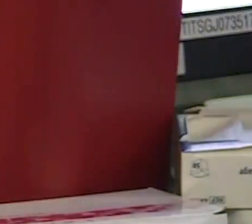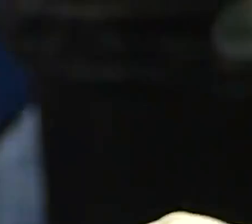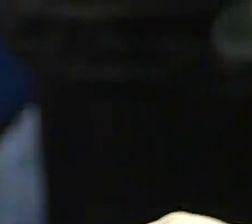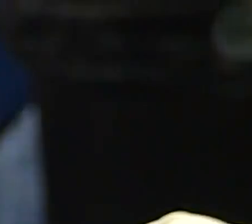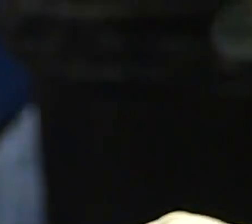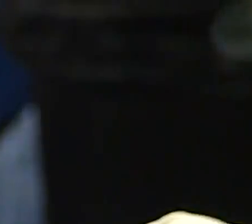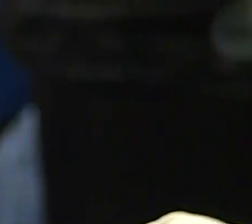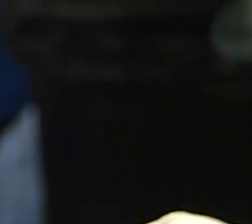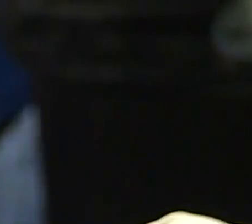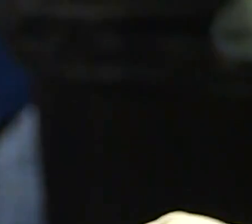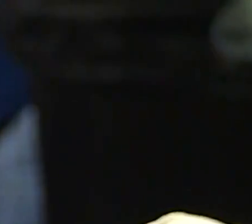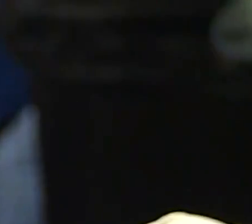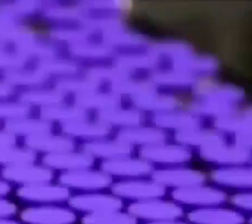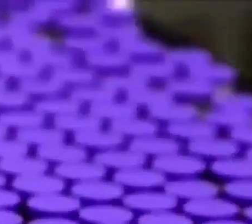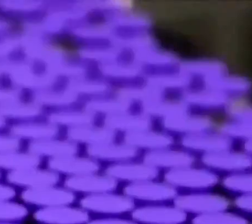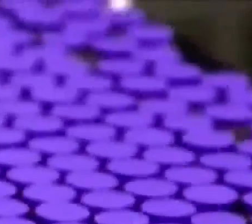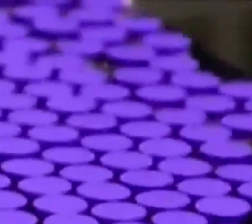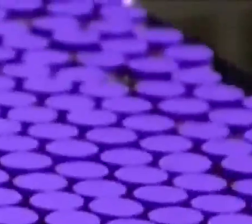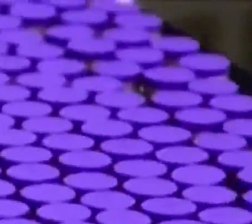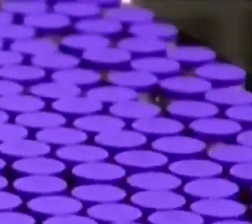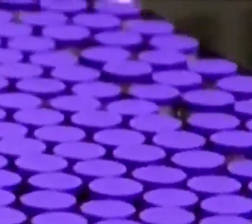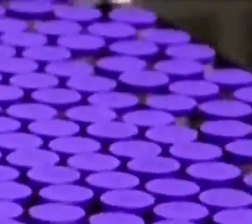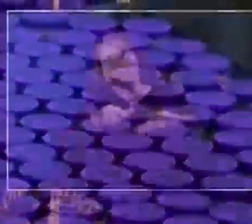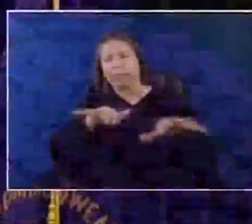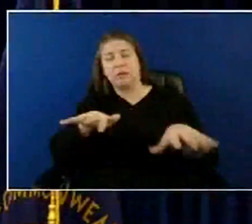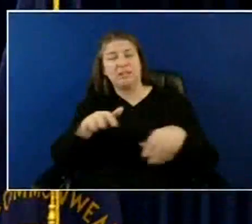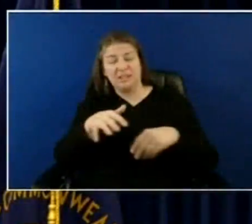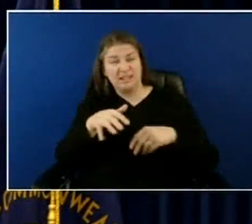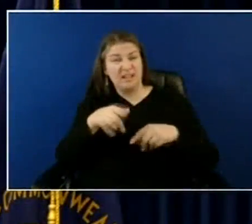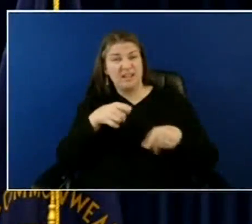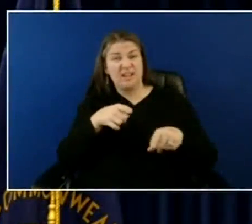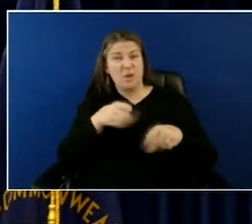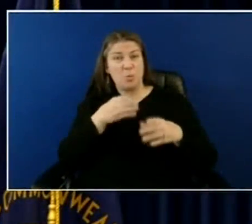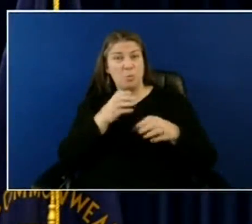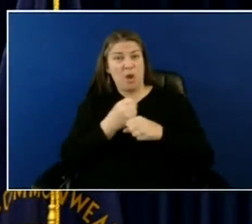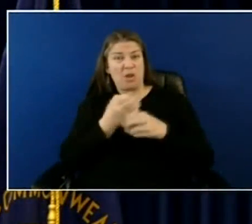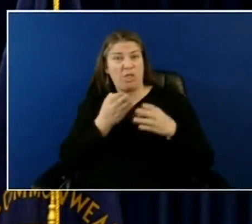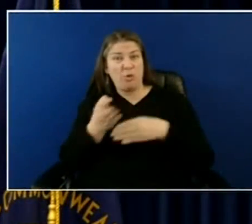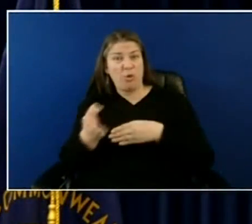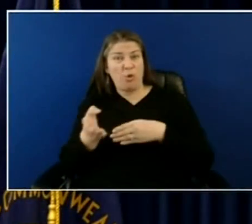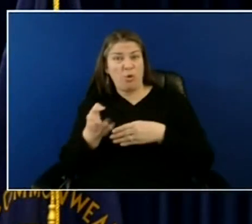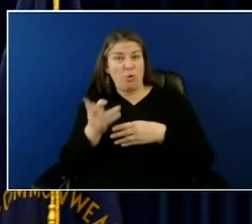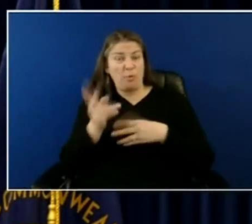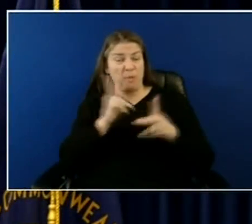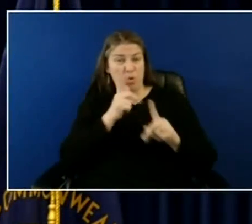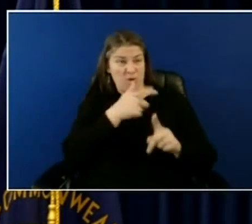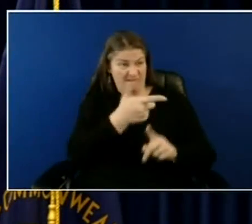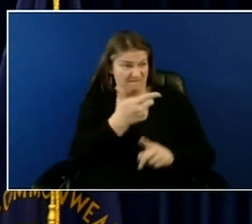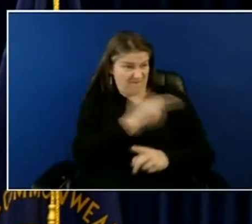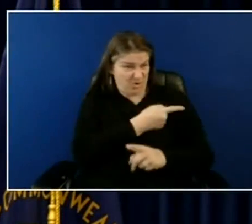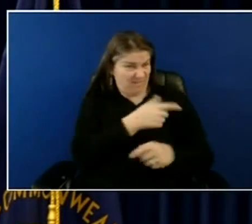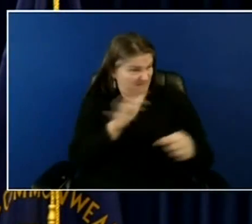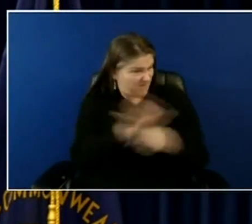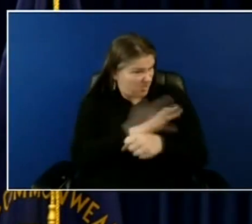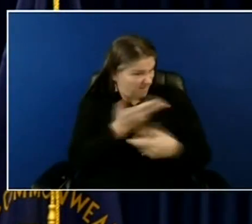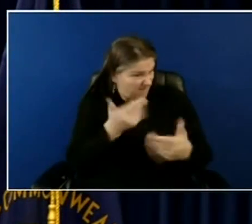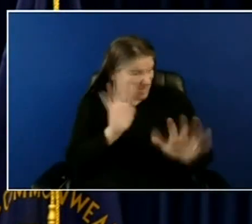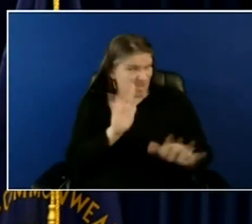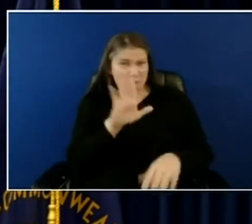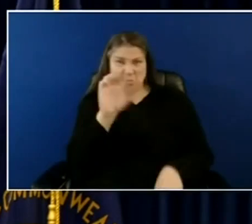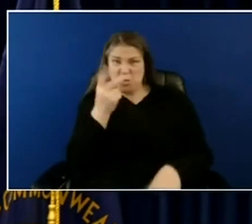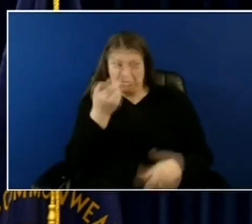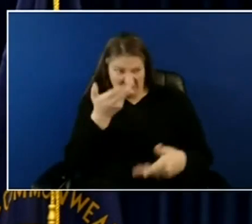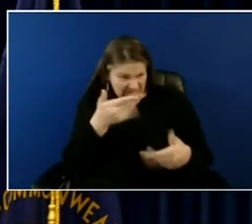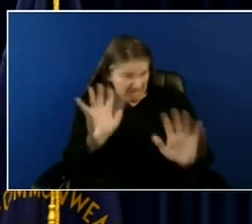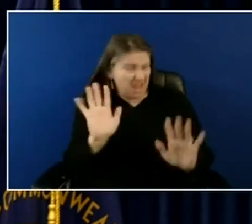breakthrough cases because Omicron spreads so easily. So the number of people who are even fully vaccinated and boosted who could have mild